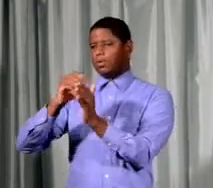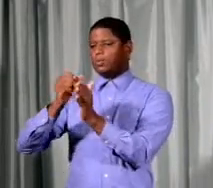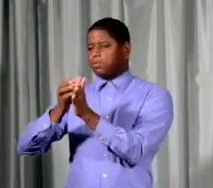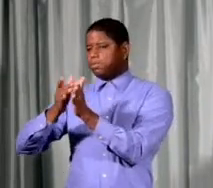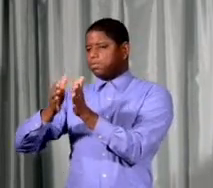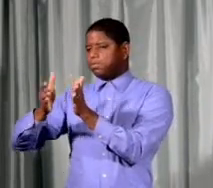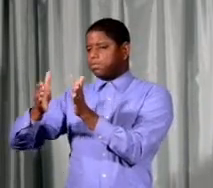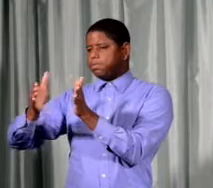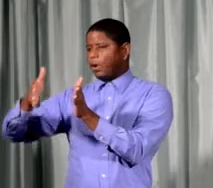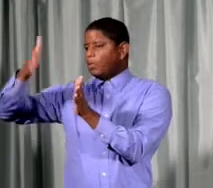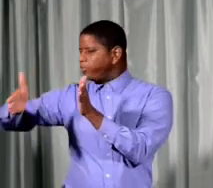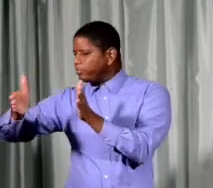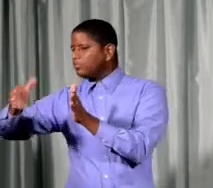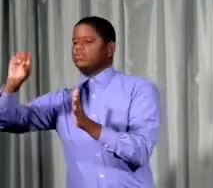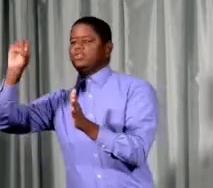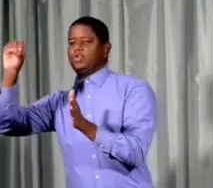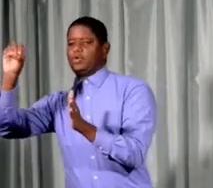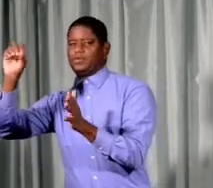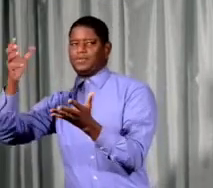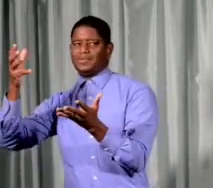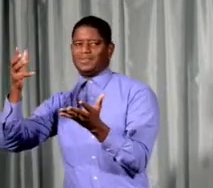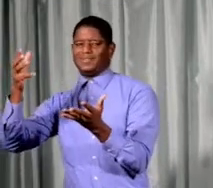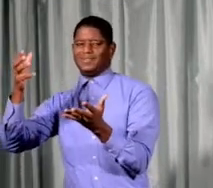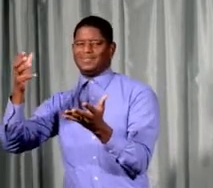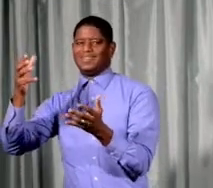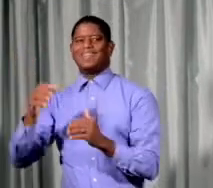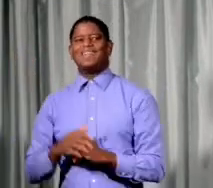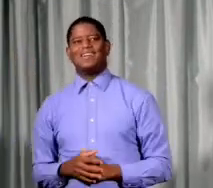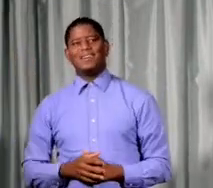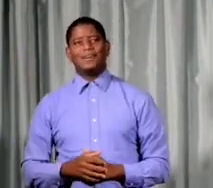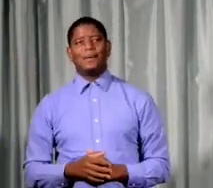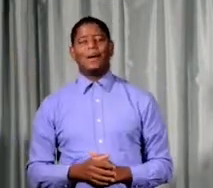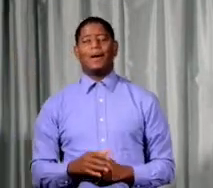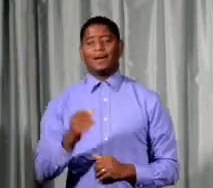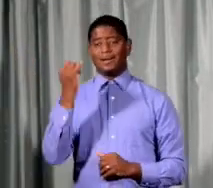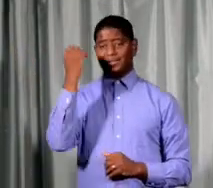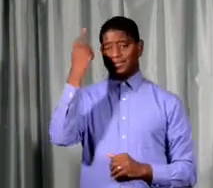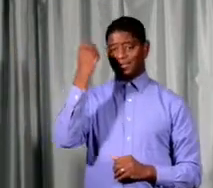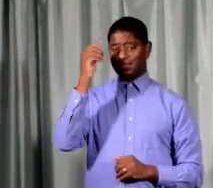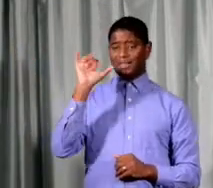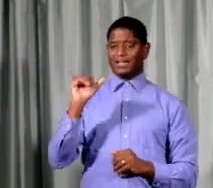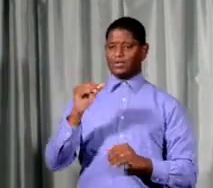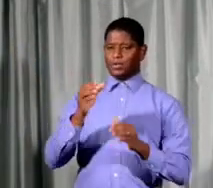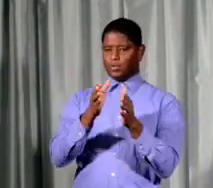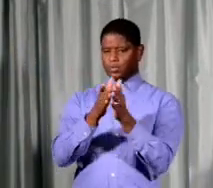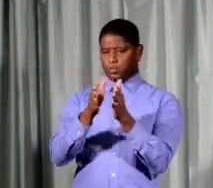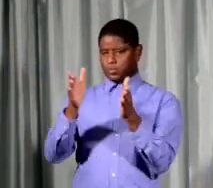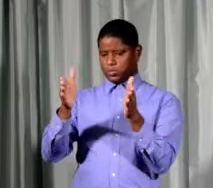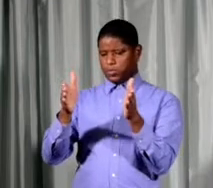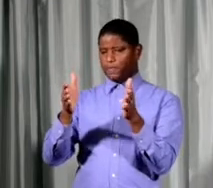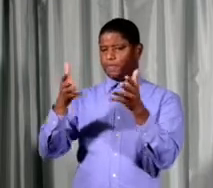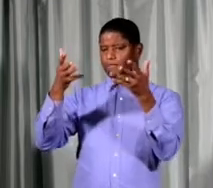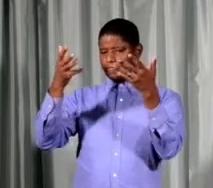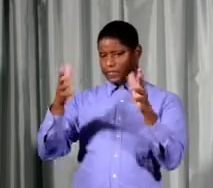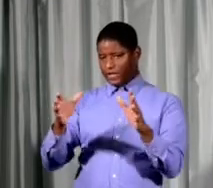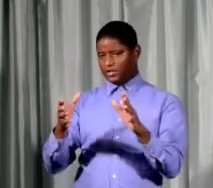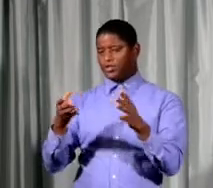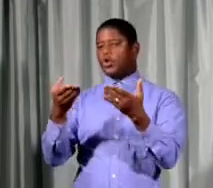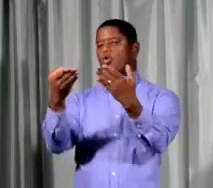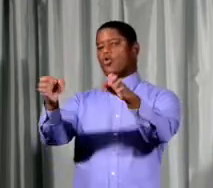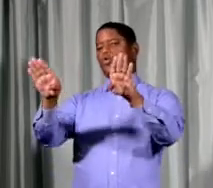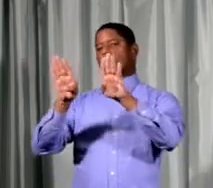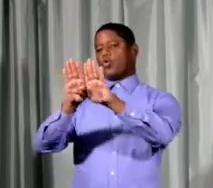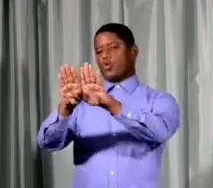they start over. You know this. You just didn't know the accounting system was doing it.